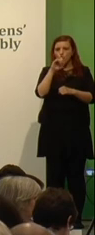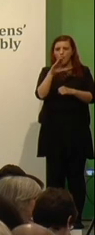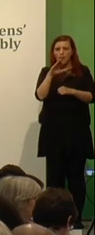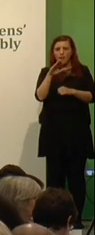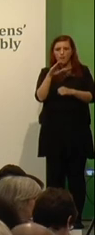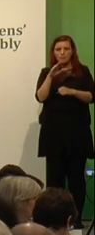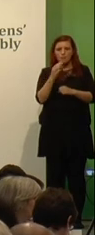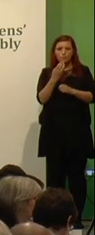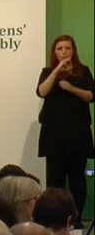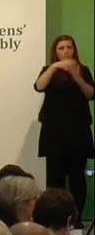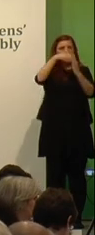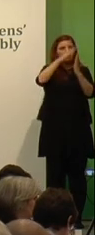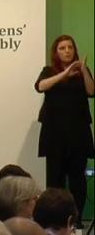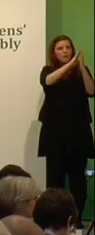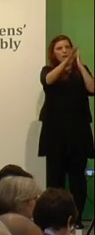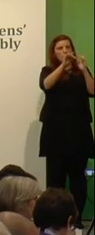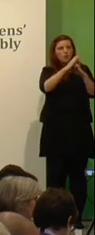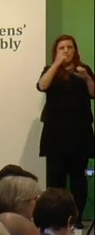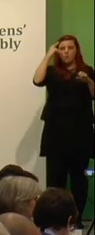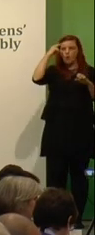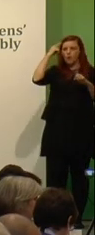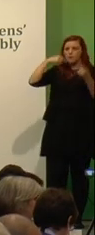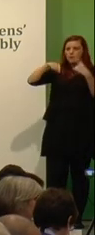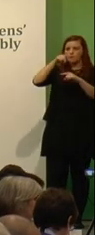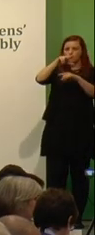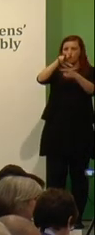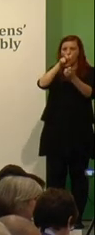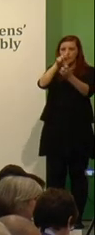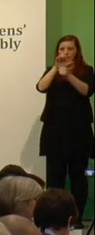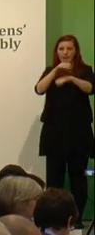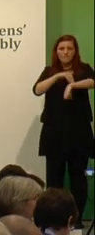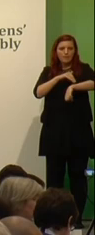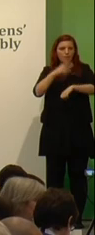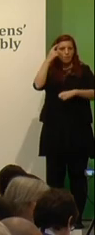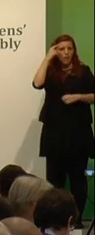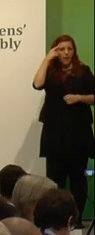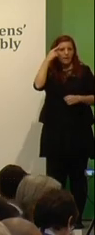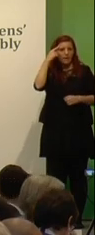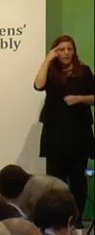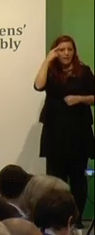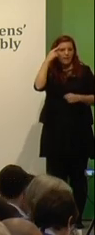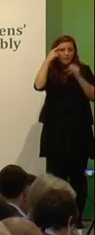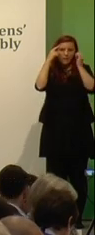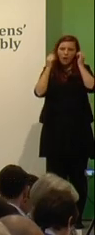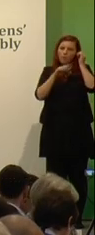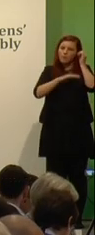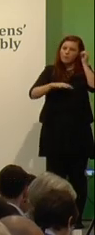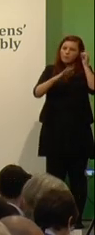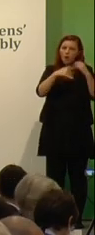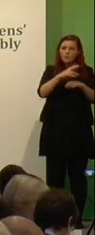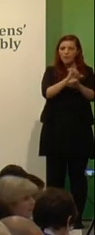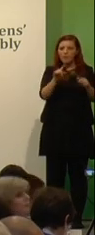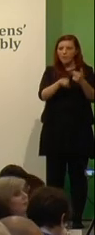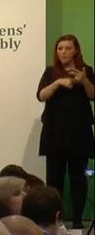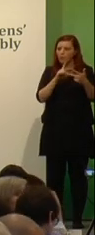on somebody's head. They walk around and it can be recorded, the effect on their brain of the environment. And the